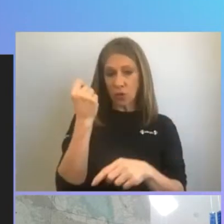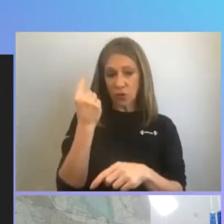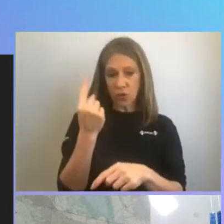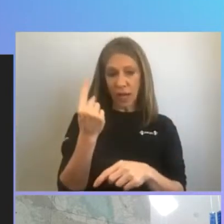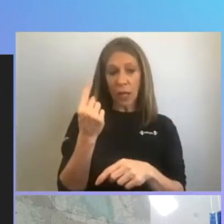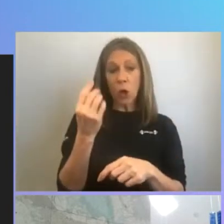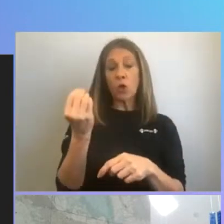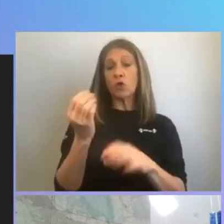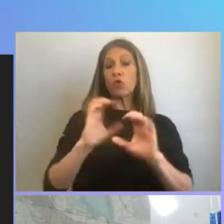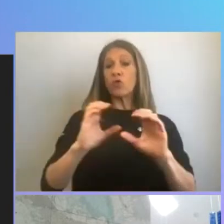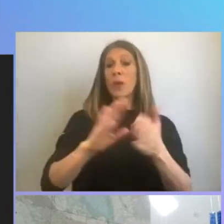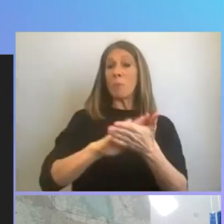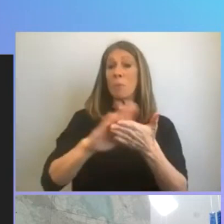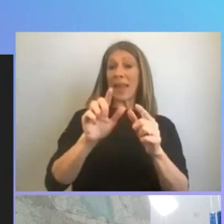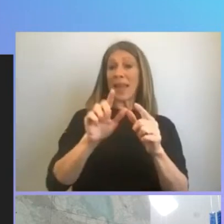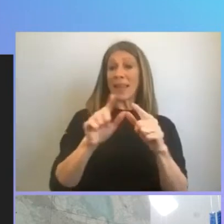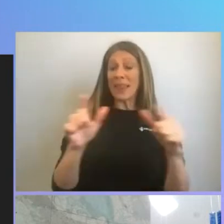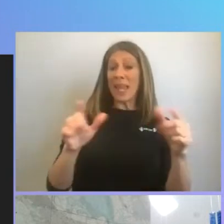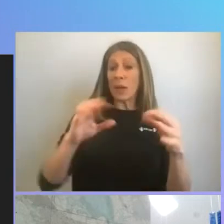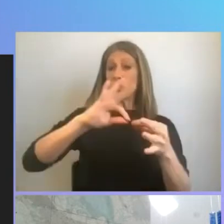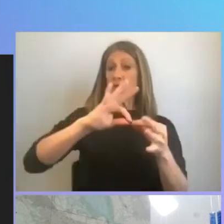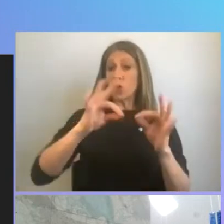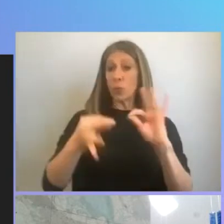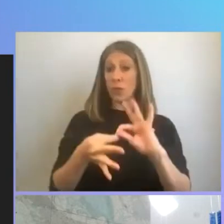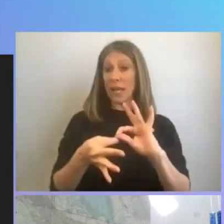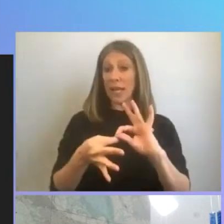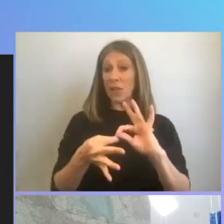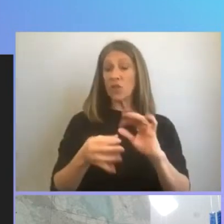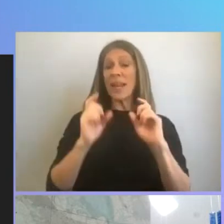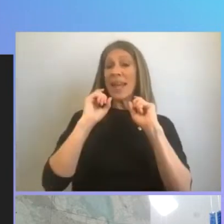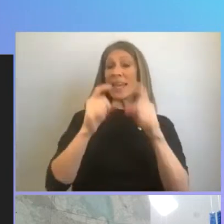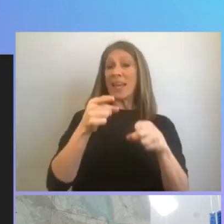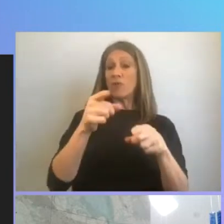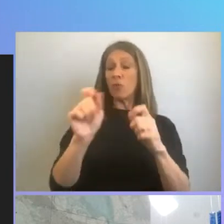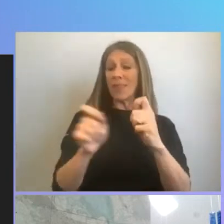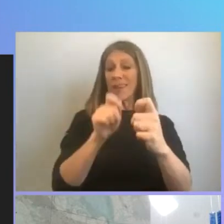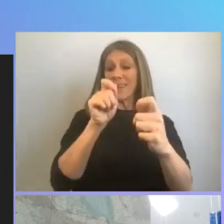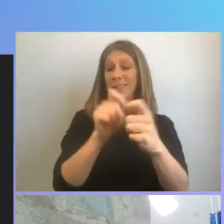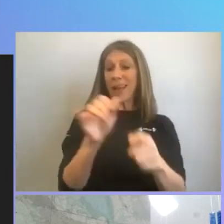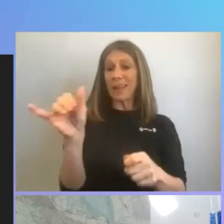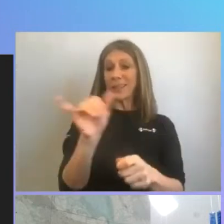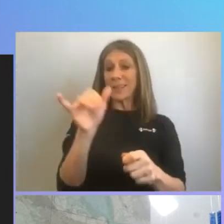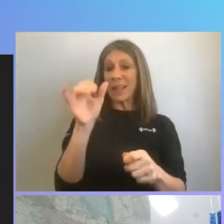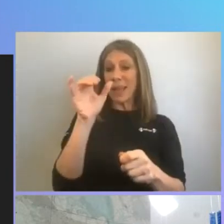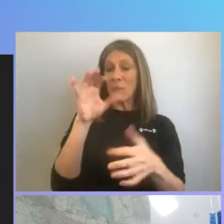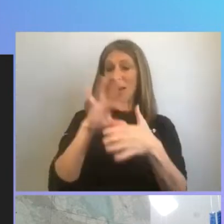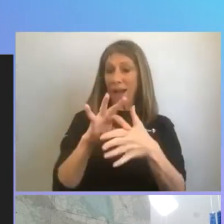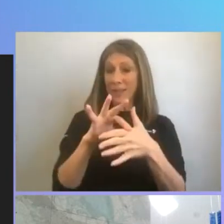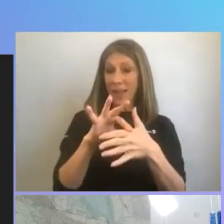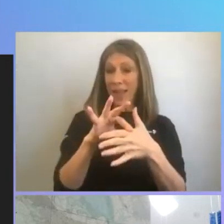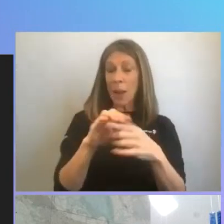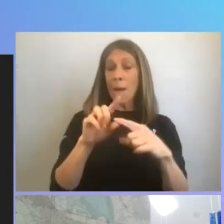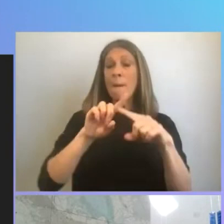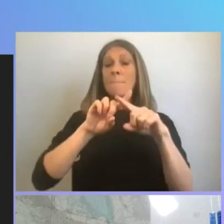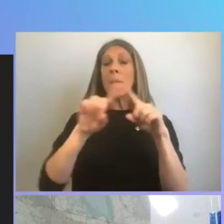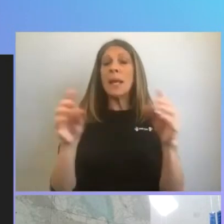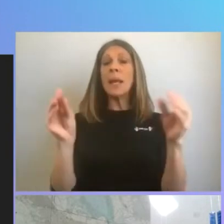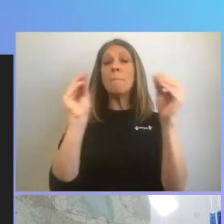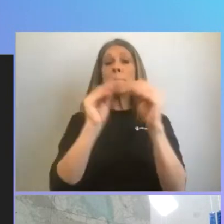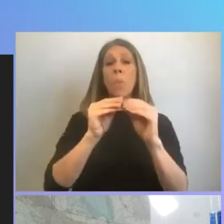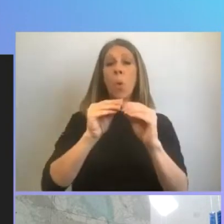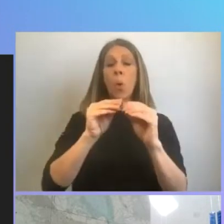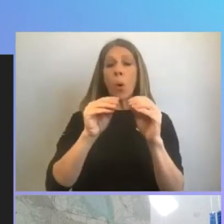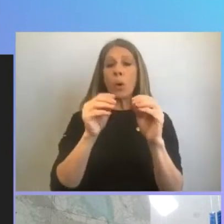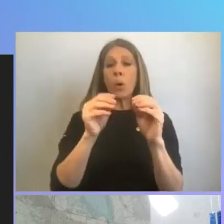so doing a plain language interpretation gives you the exact same content, but in more